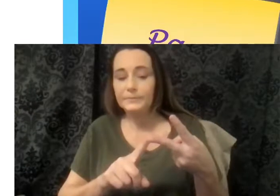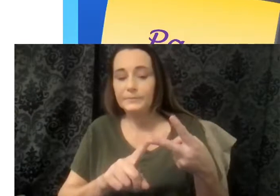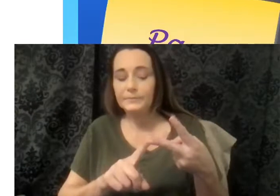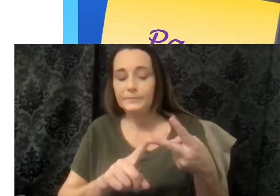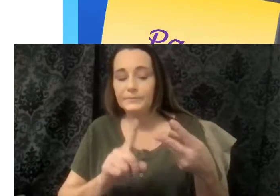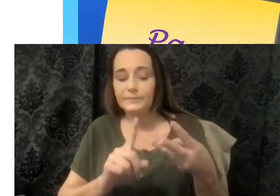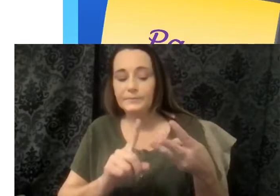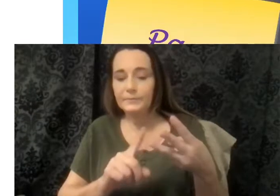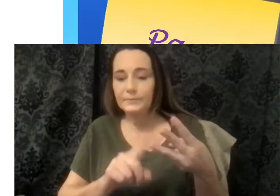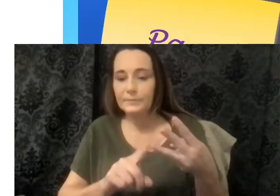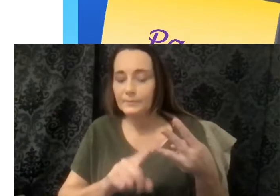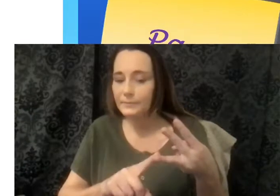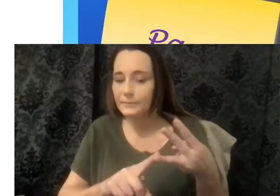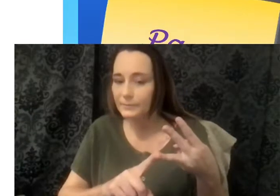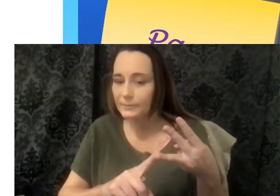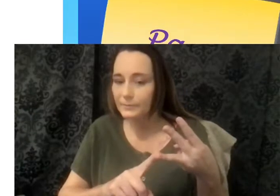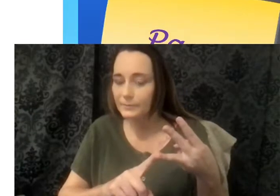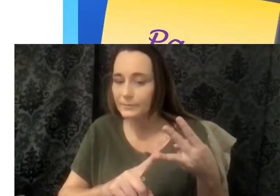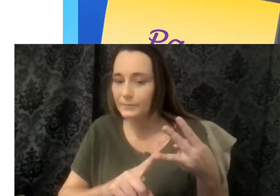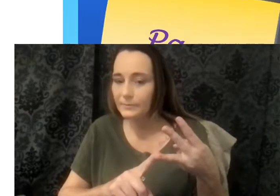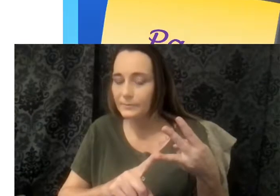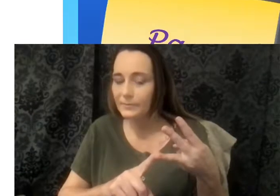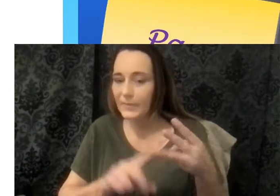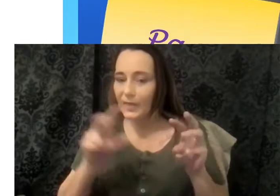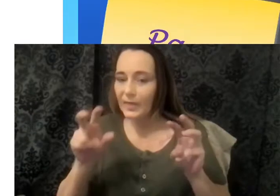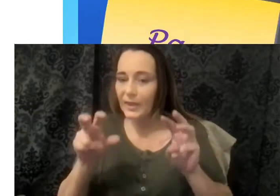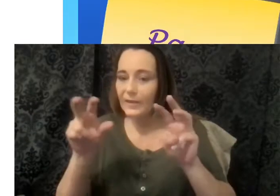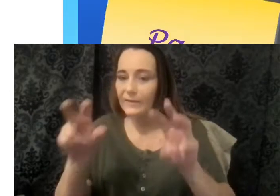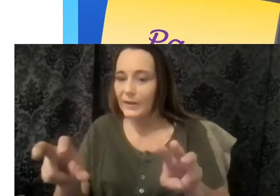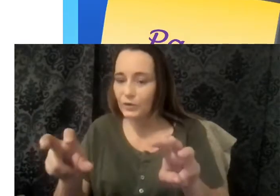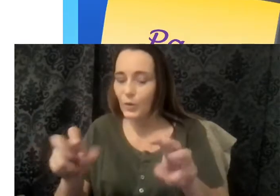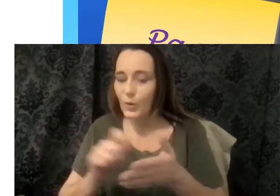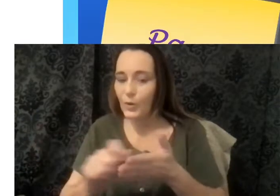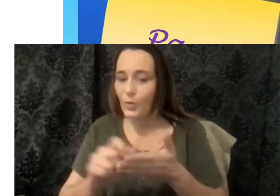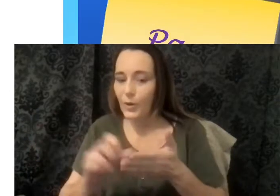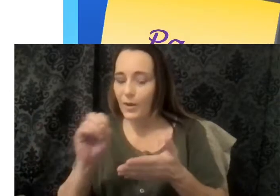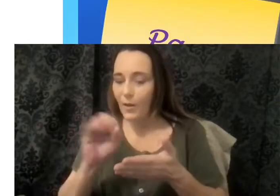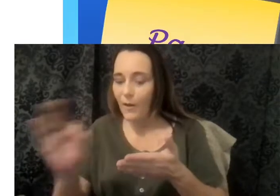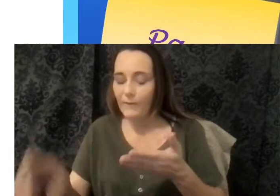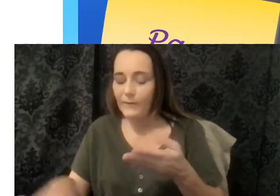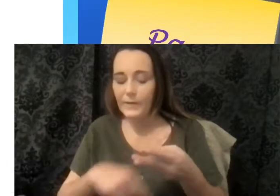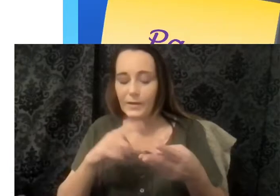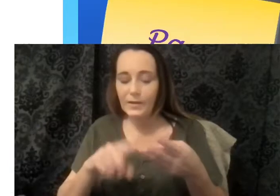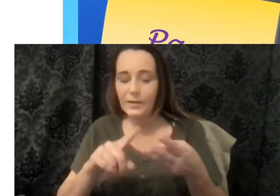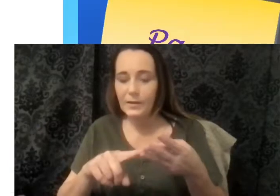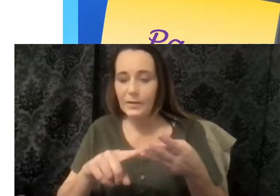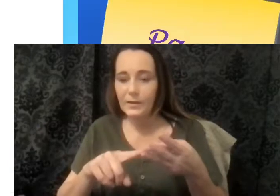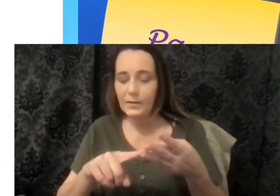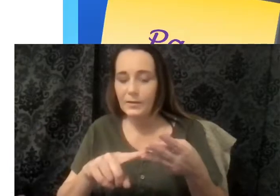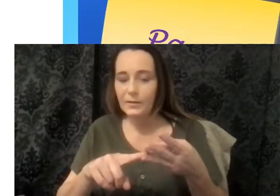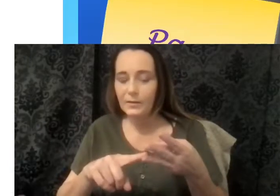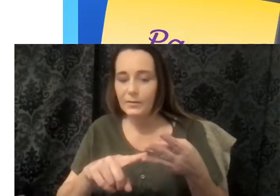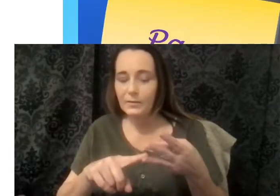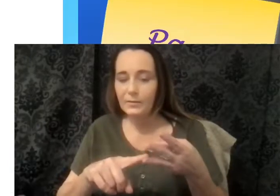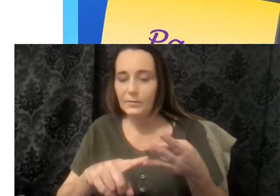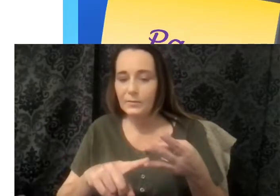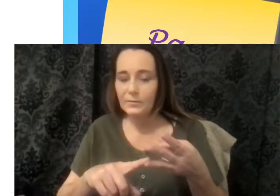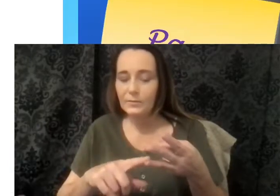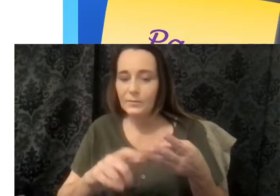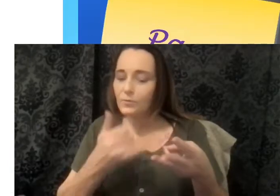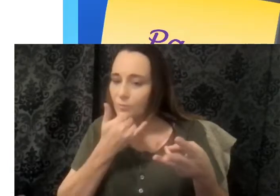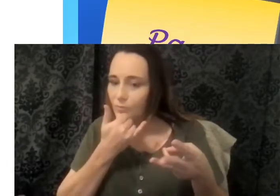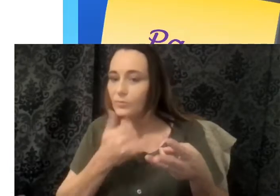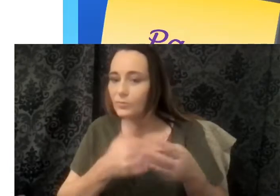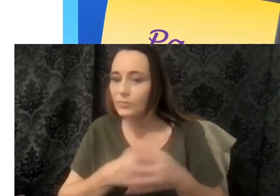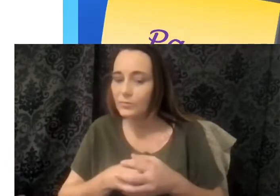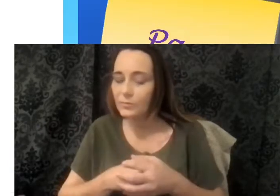issues with how inventory that's being written off is done, and things like that were found to be valid. Okay,